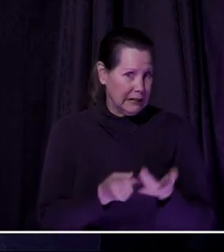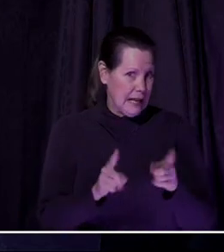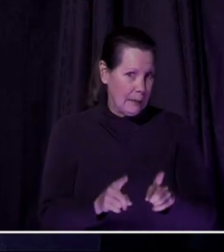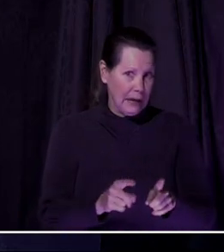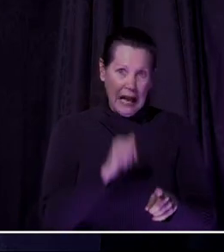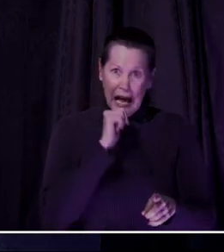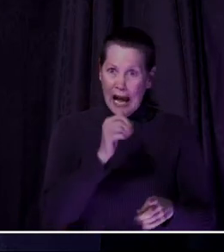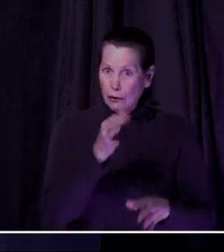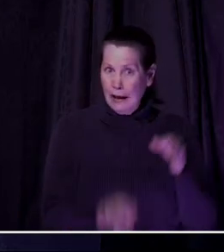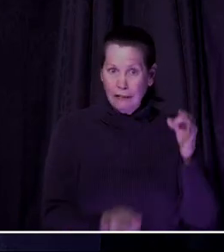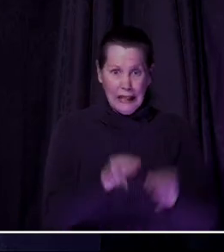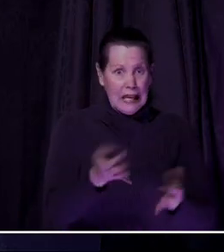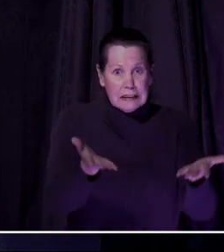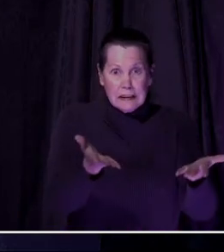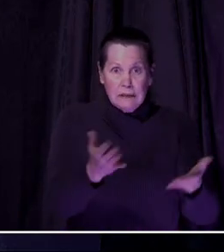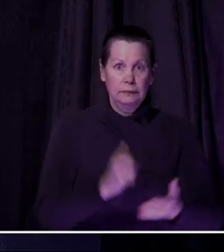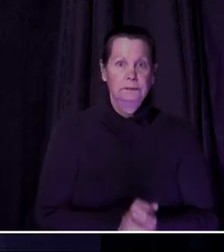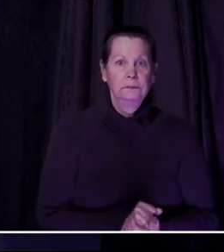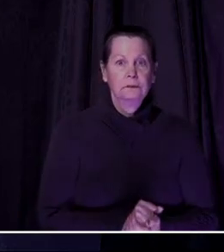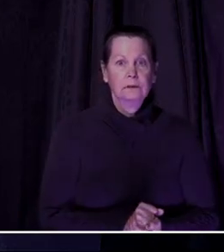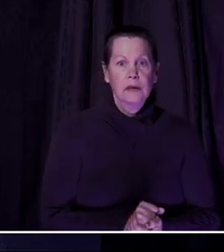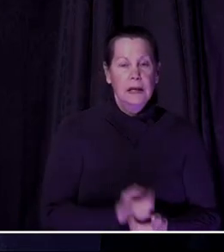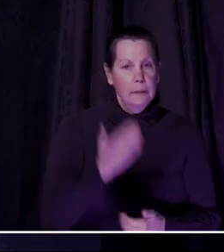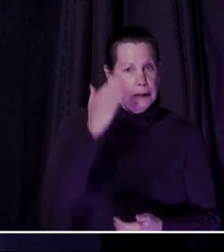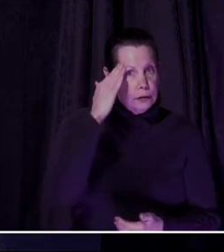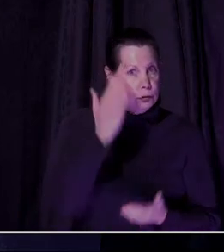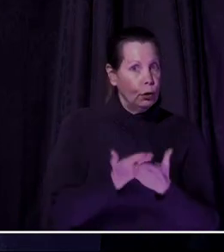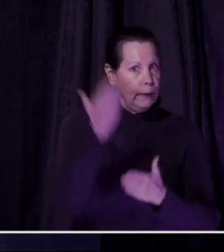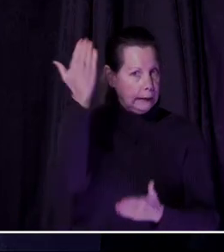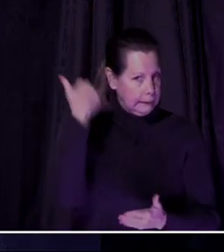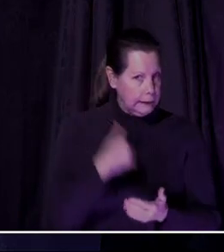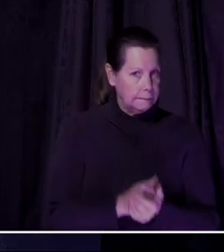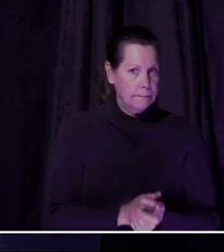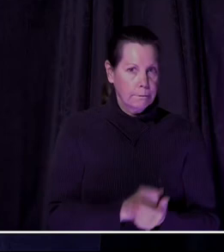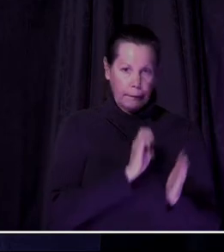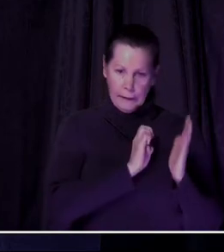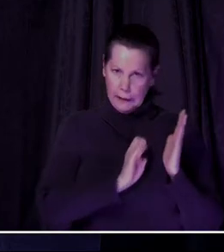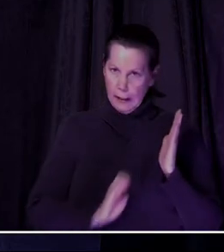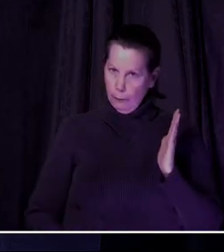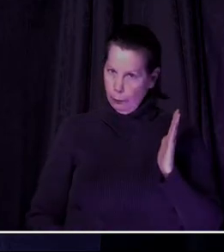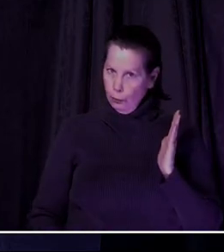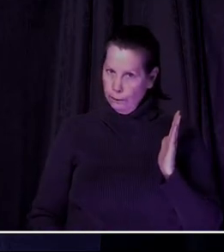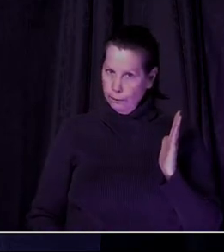no case. Because, you know, back then, the emperor,